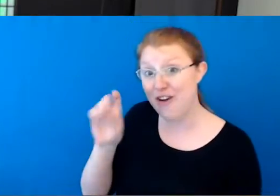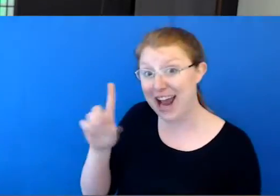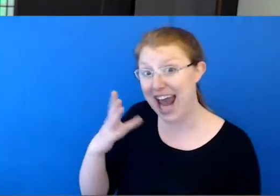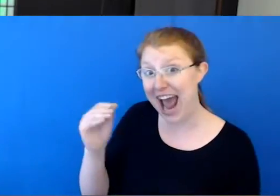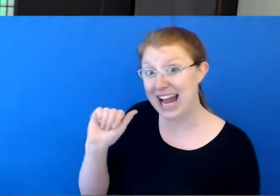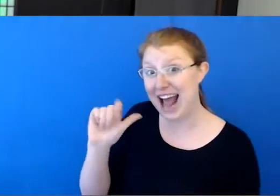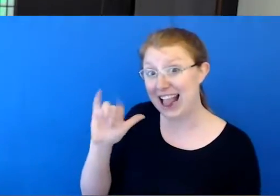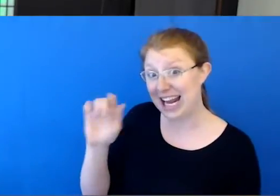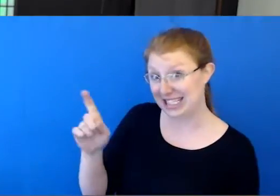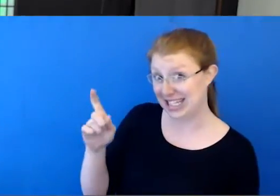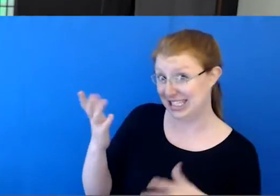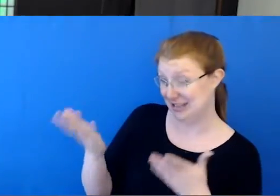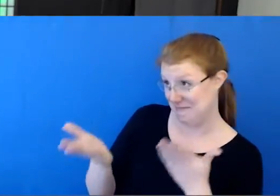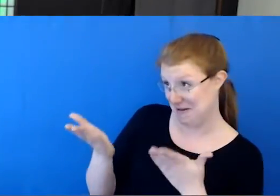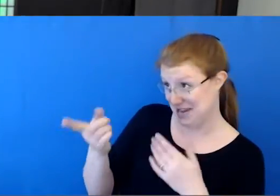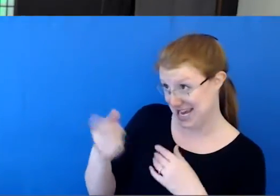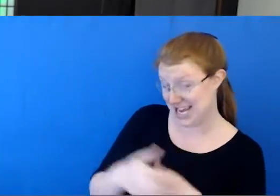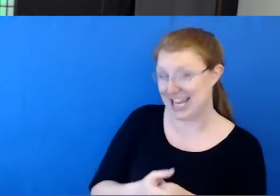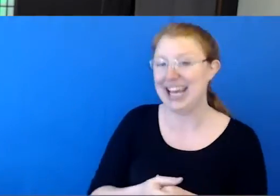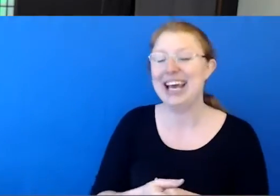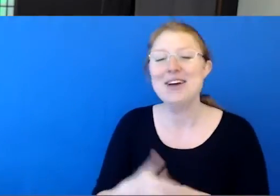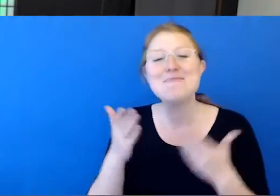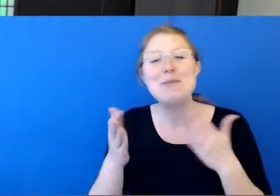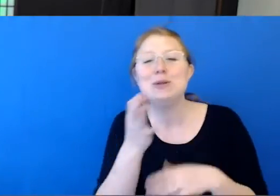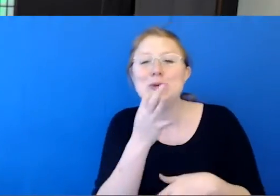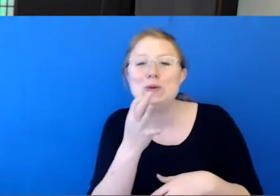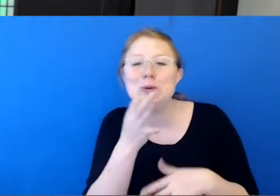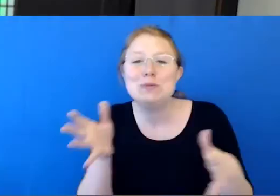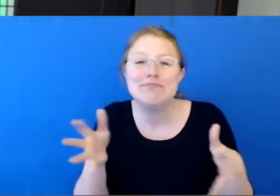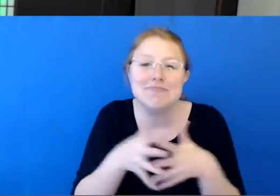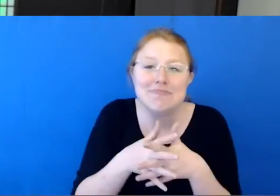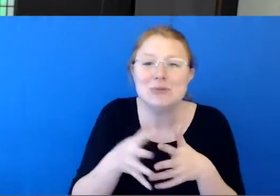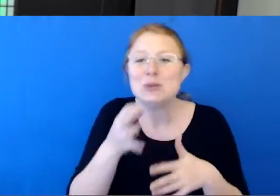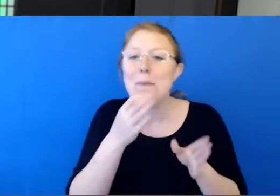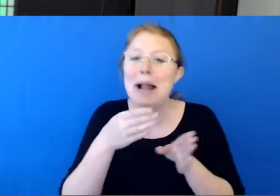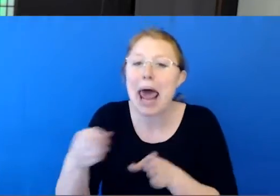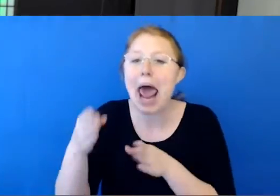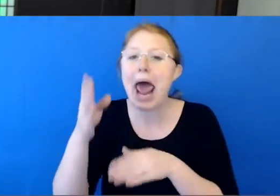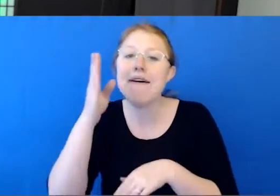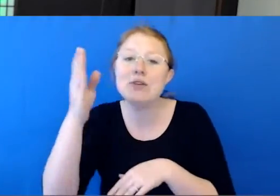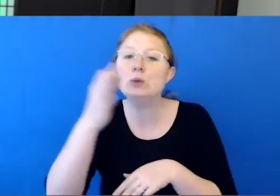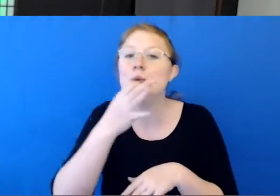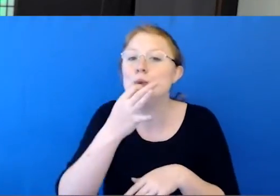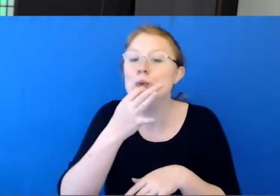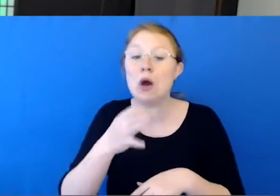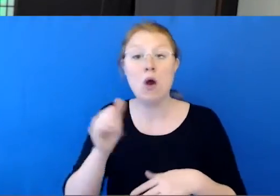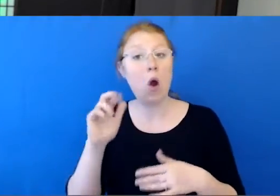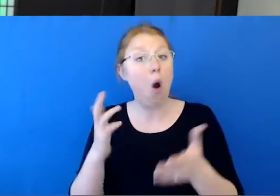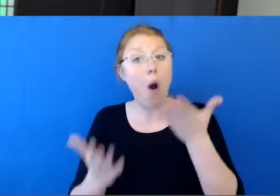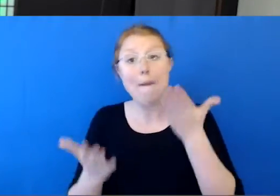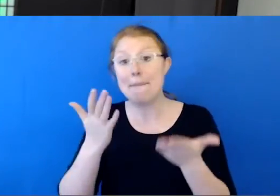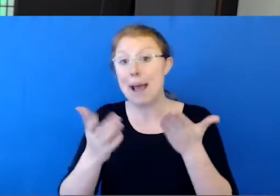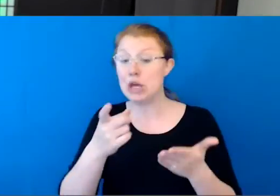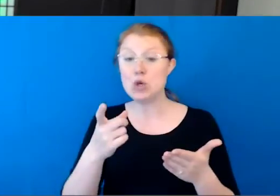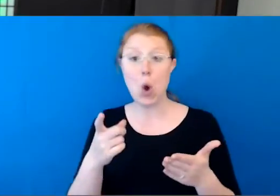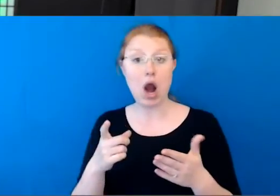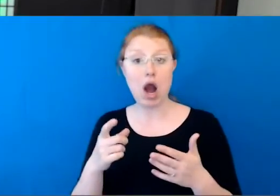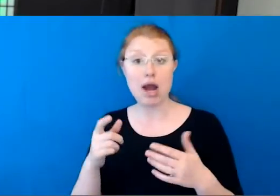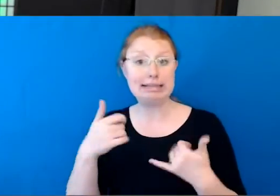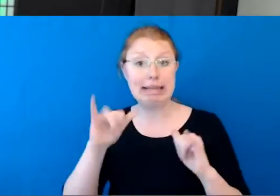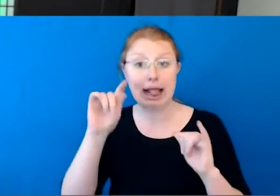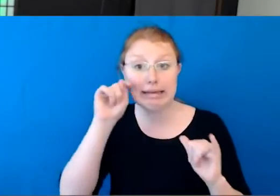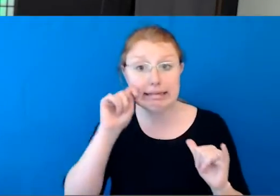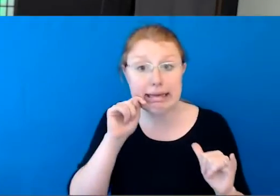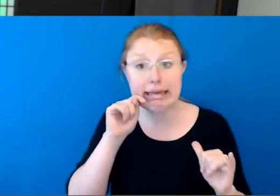and maybe you're going to have children sometime in the future. Maybe you're just a really young girl, and